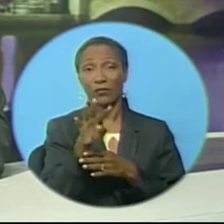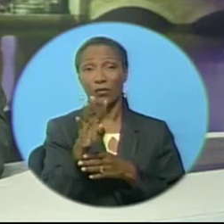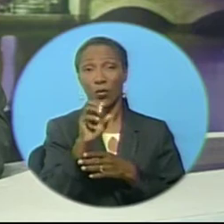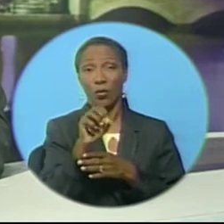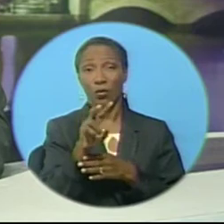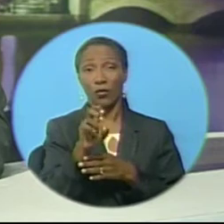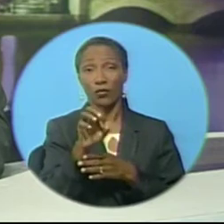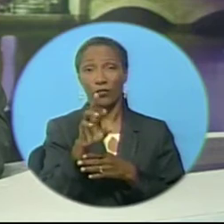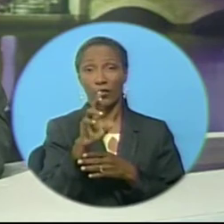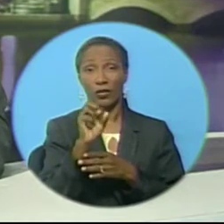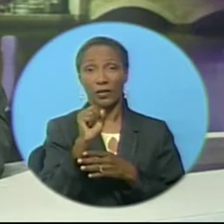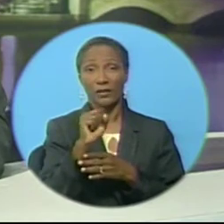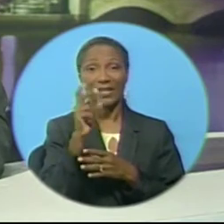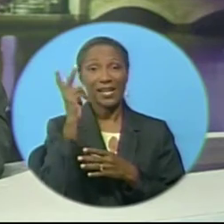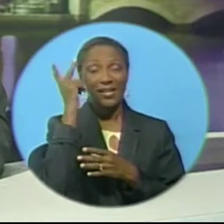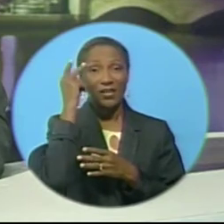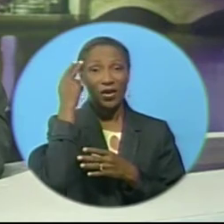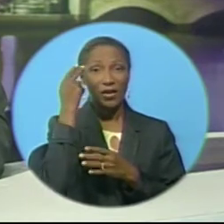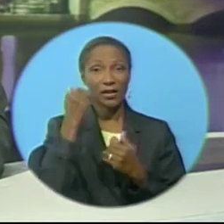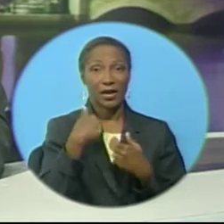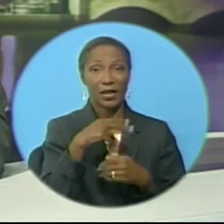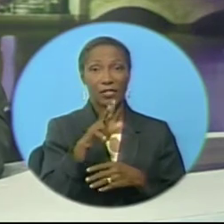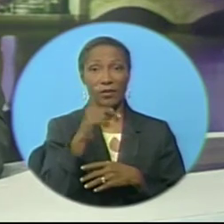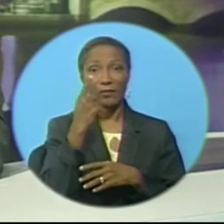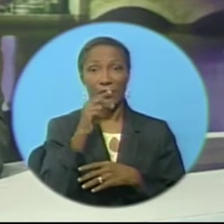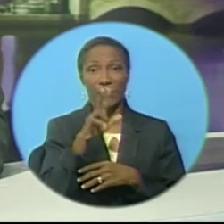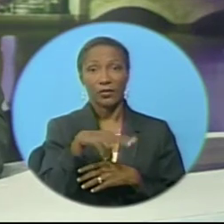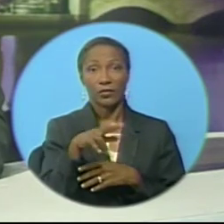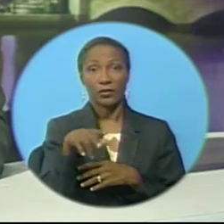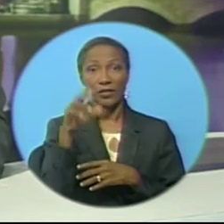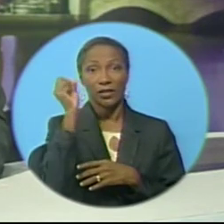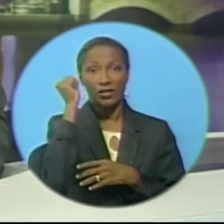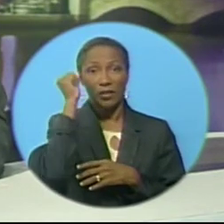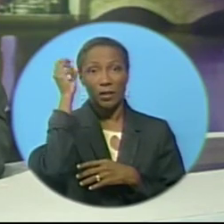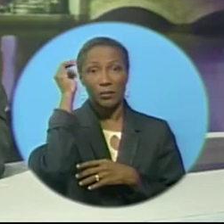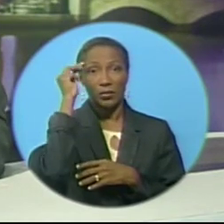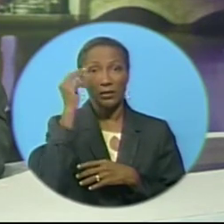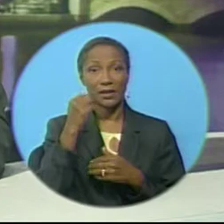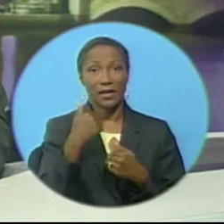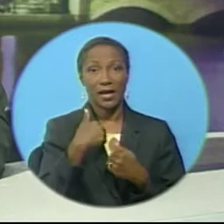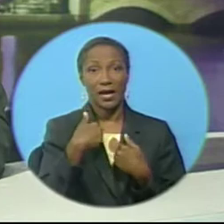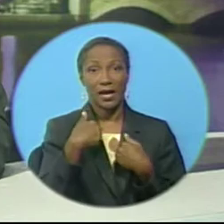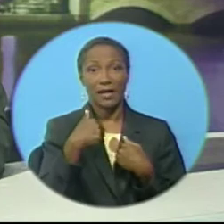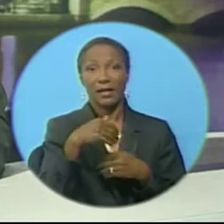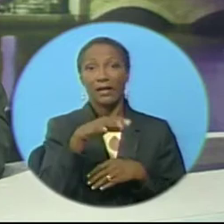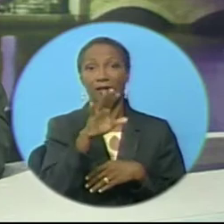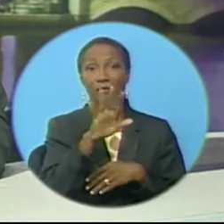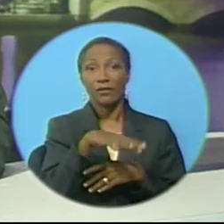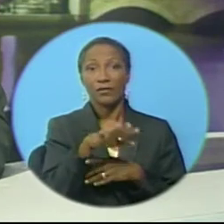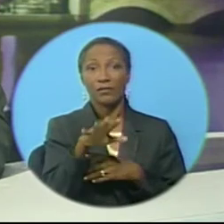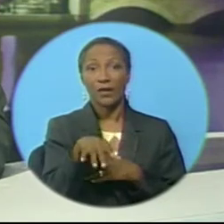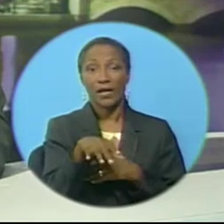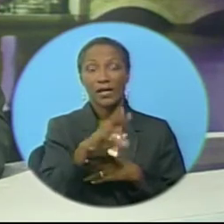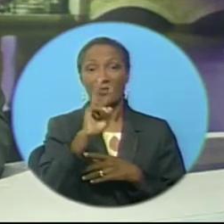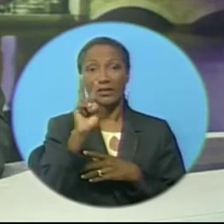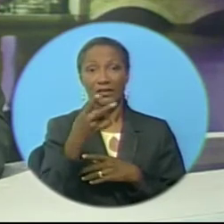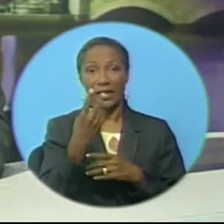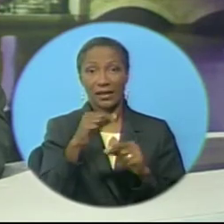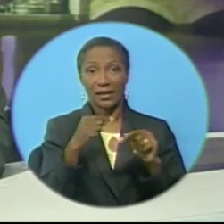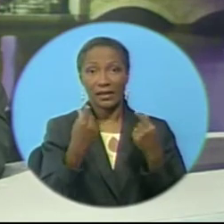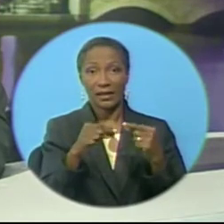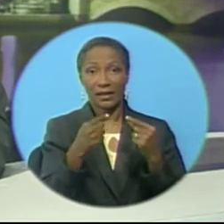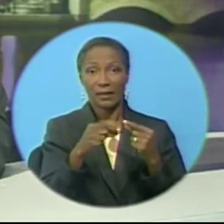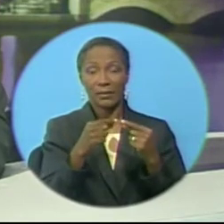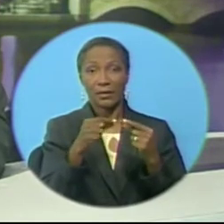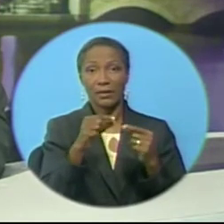Harding collecting 3 for 33. Shane Mosley top scored with 55. The second semi-final is currently on. That's between UWI